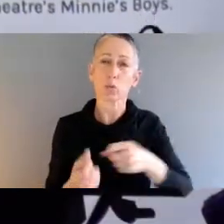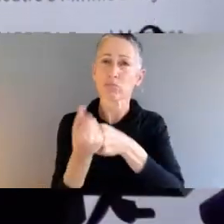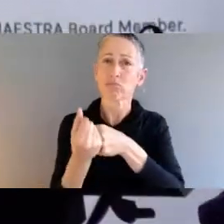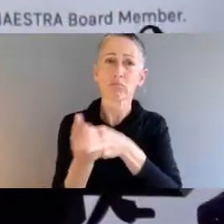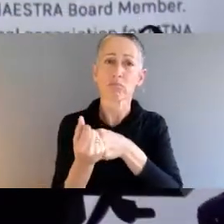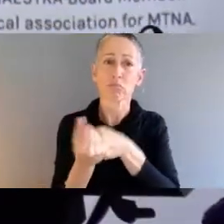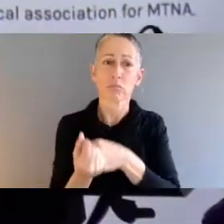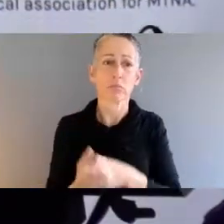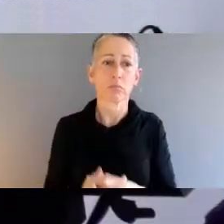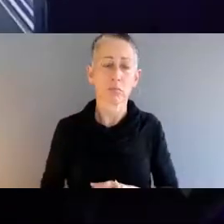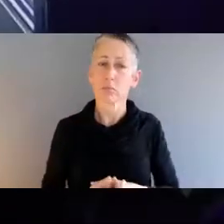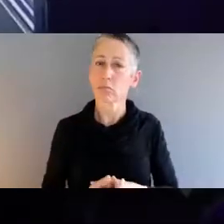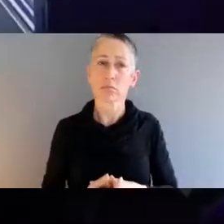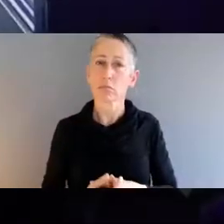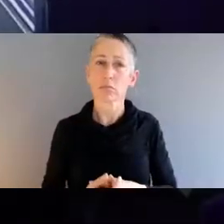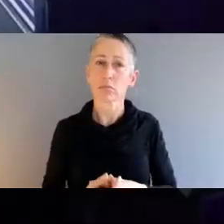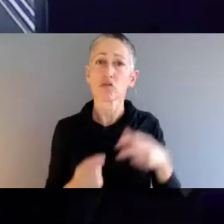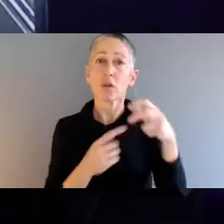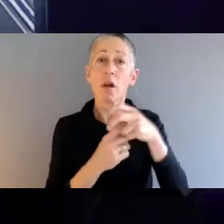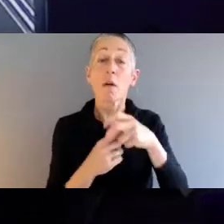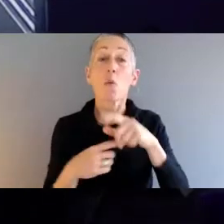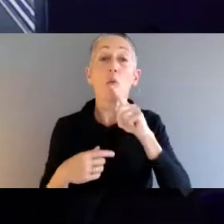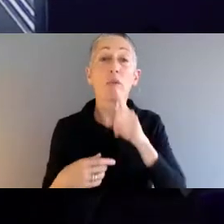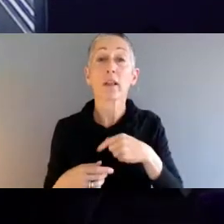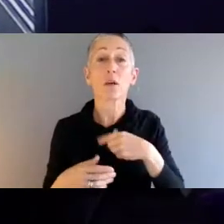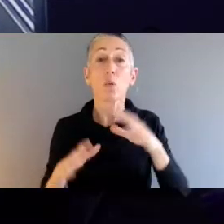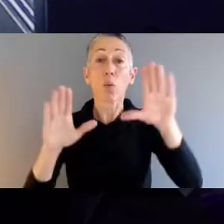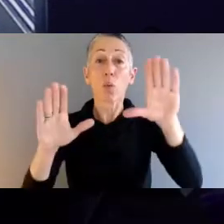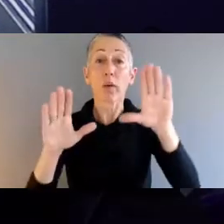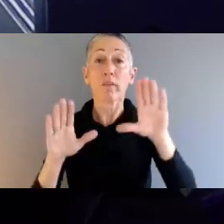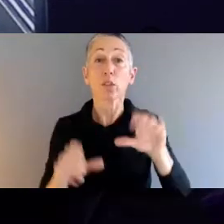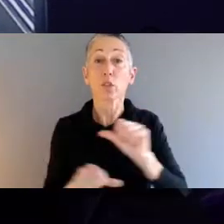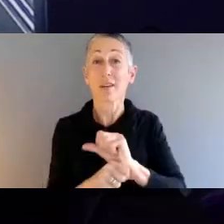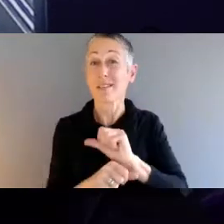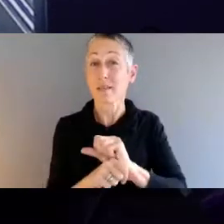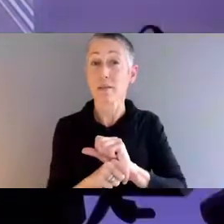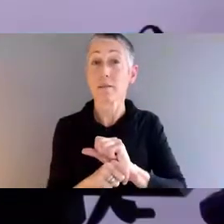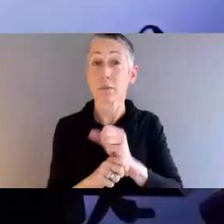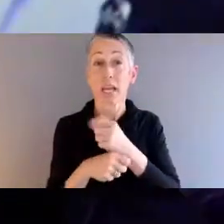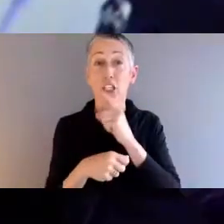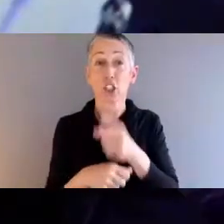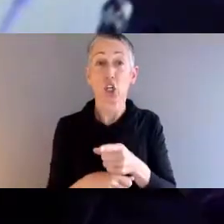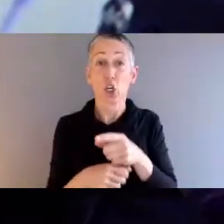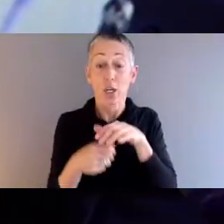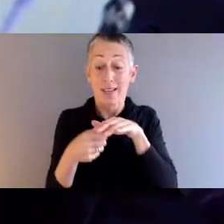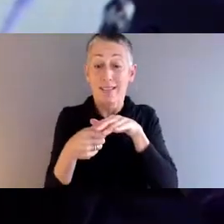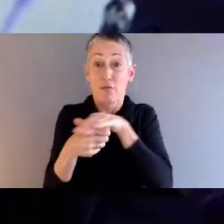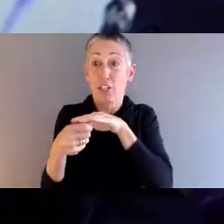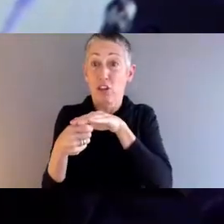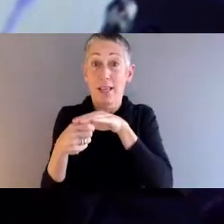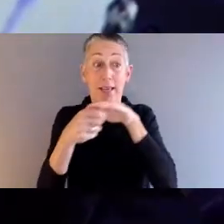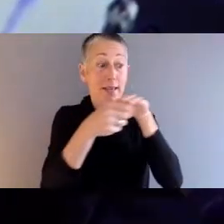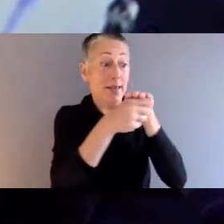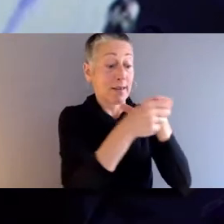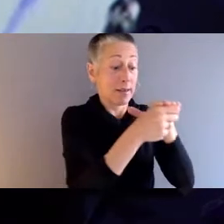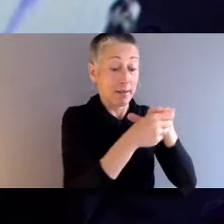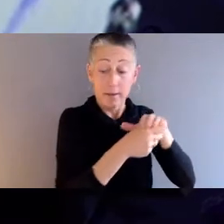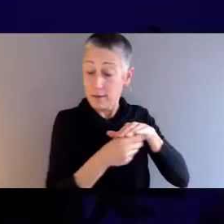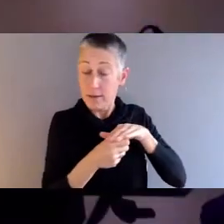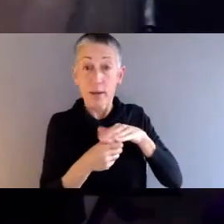has done just such a wonderful job of ensuring that regionally people are connected. And so